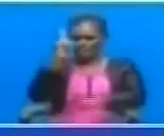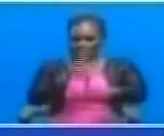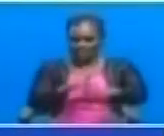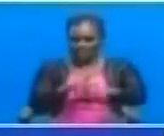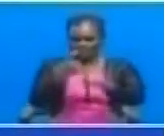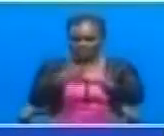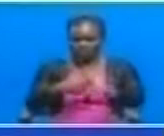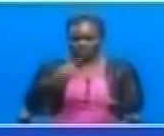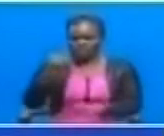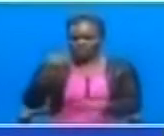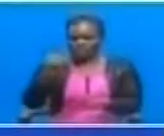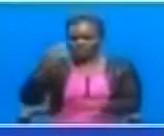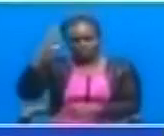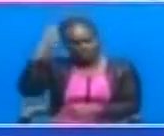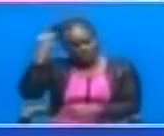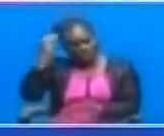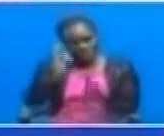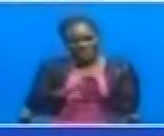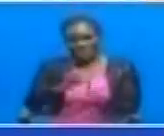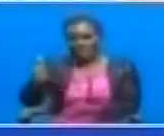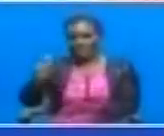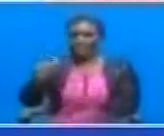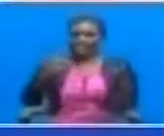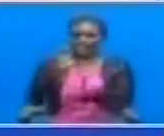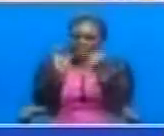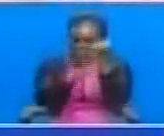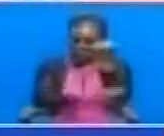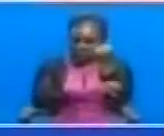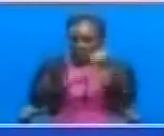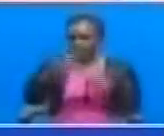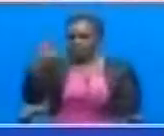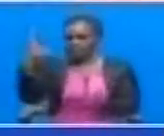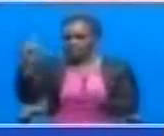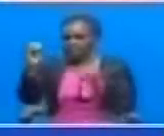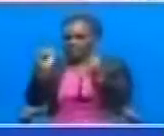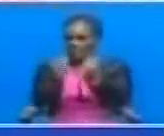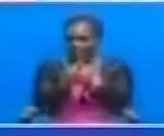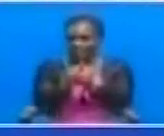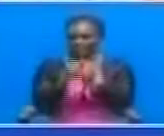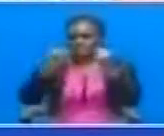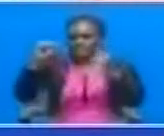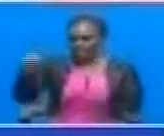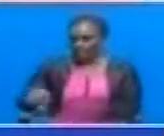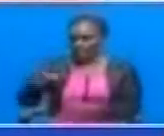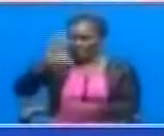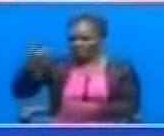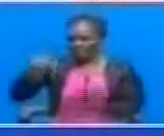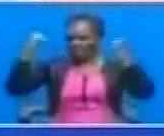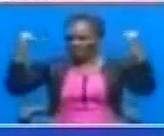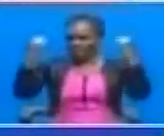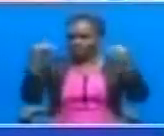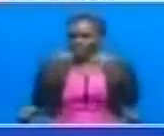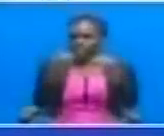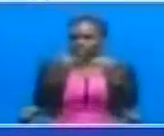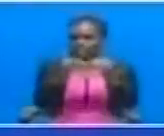from round 1 between Somalia and Niger. In the peak of the other ties, 2010 World Cup host South Africa face a tough second